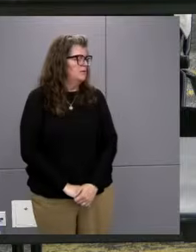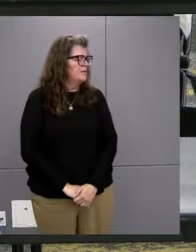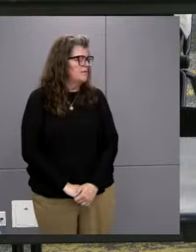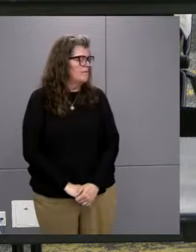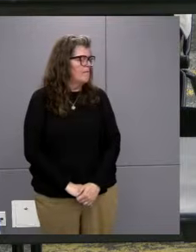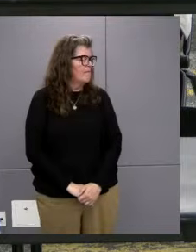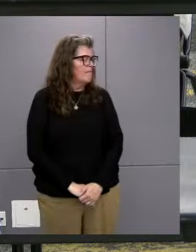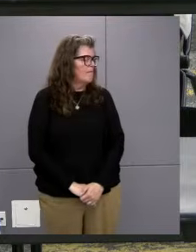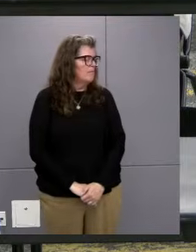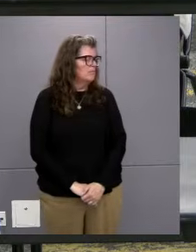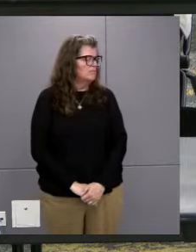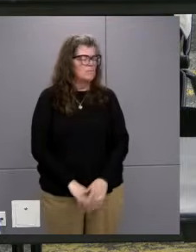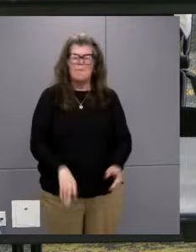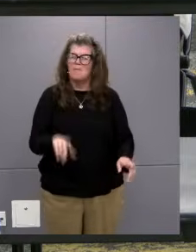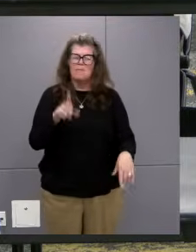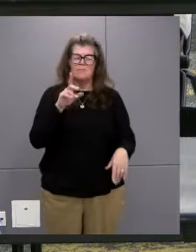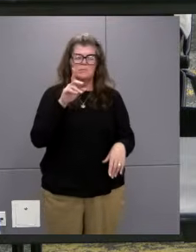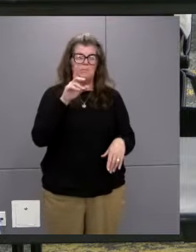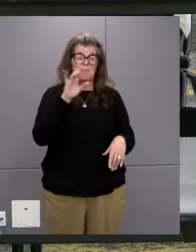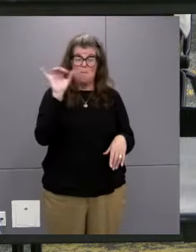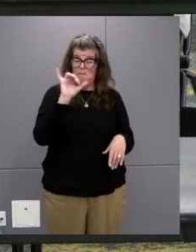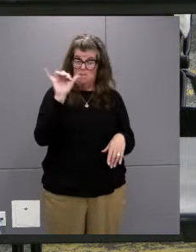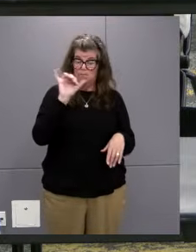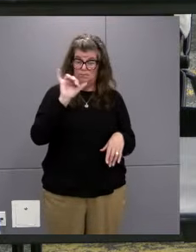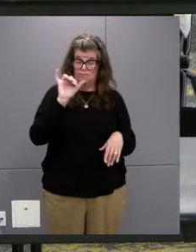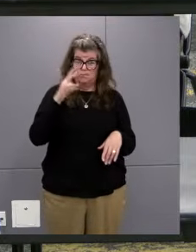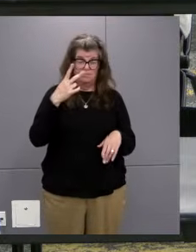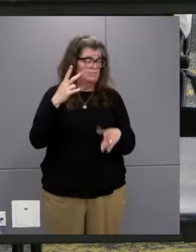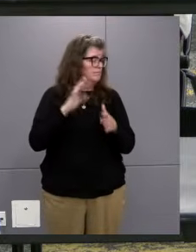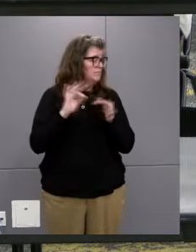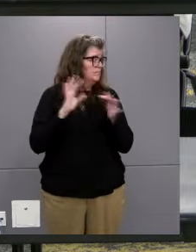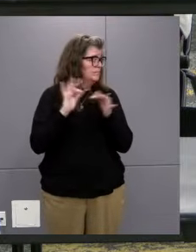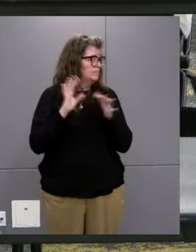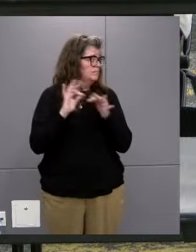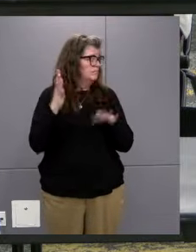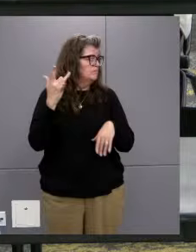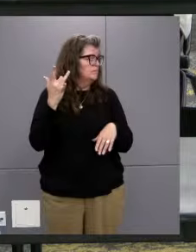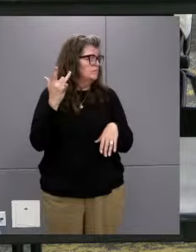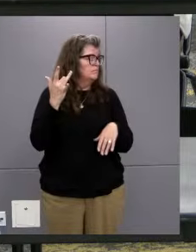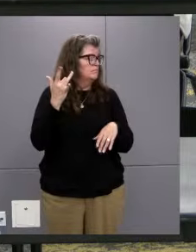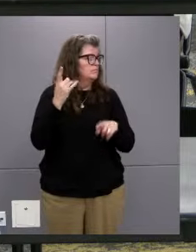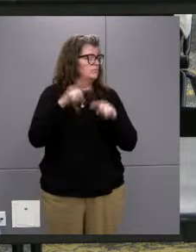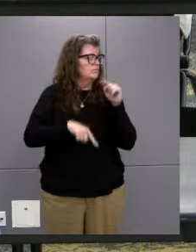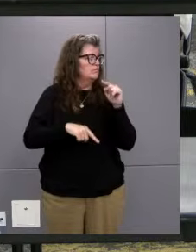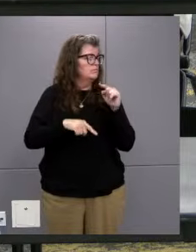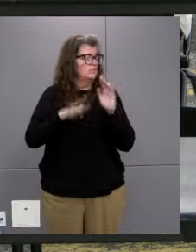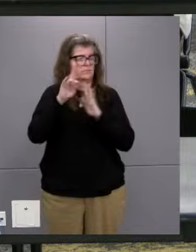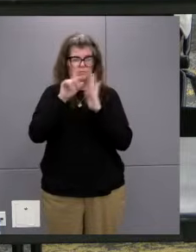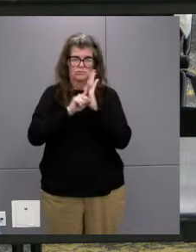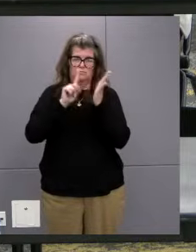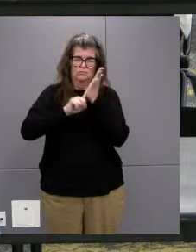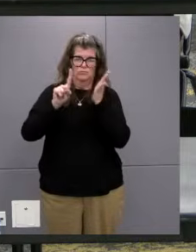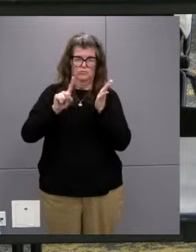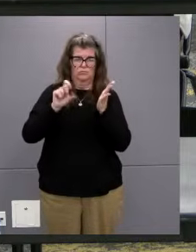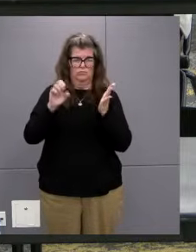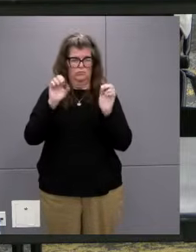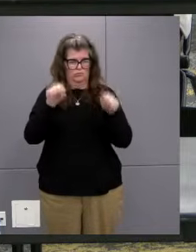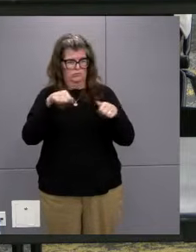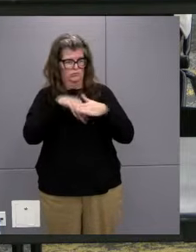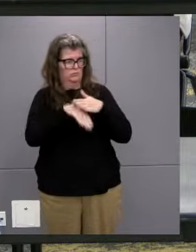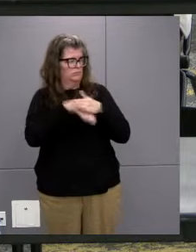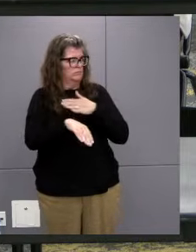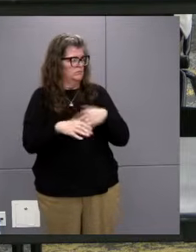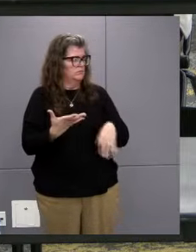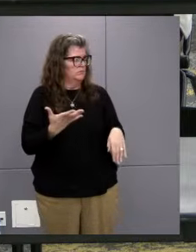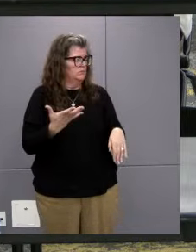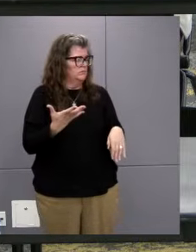So and then my second thing is, okay, why can't we do a background check so we have this access? I stop